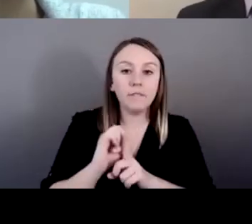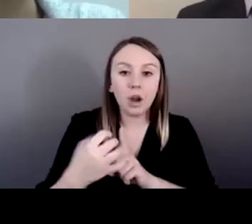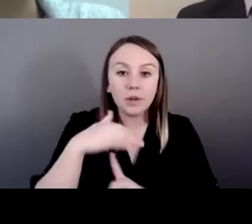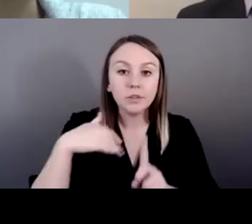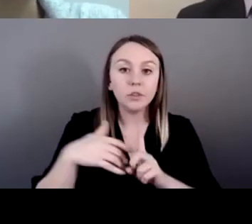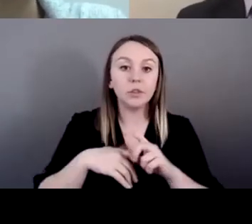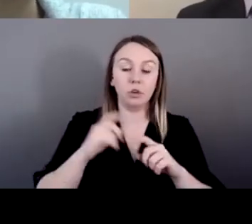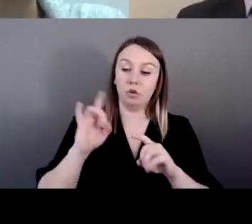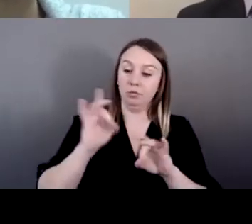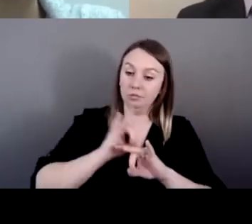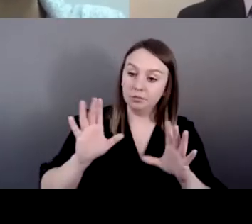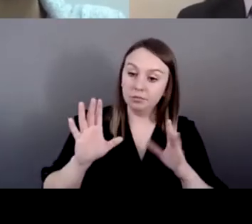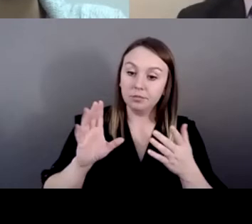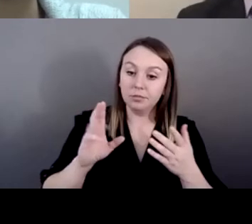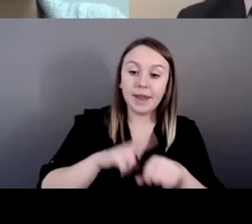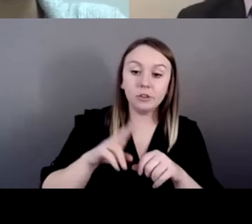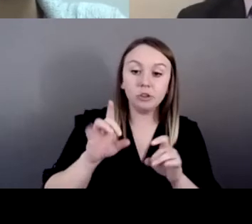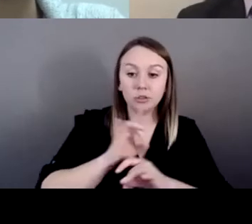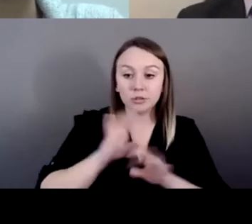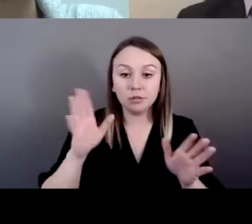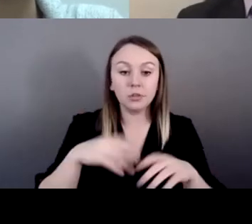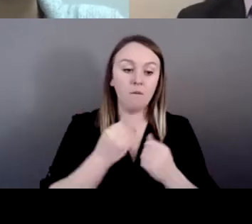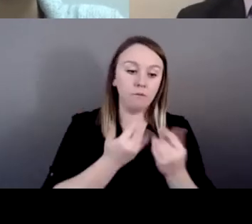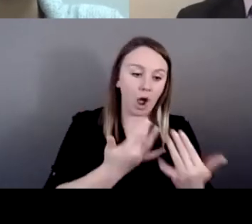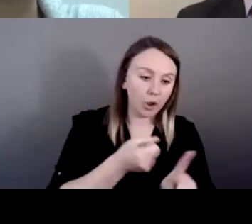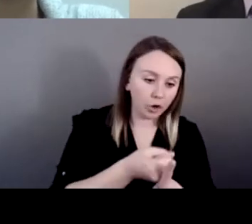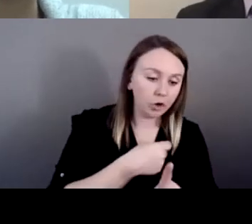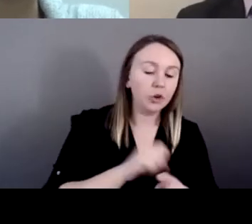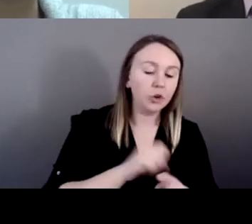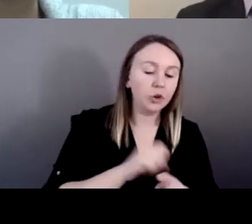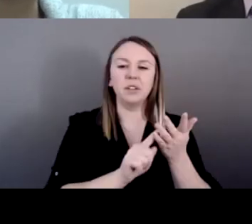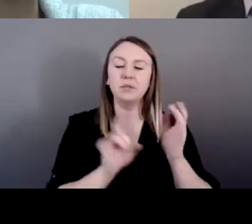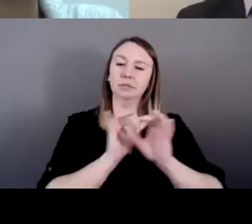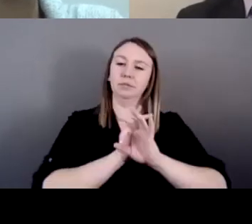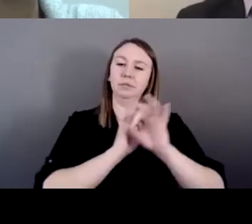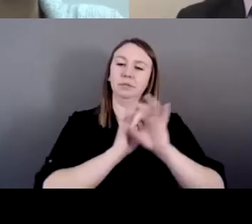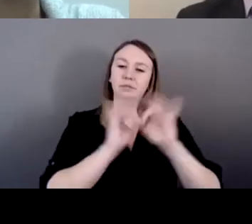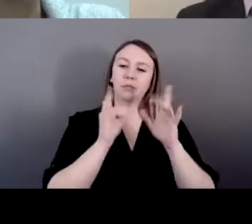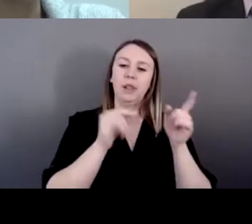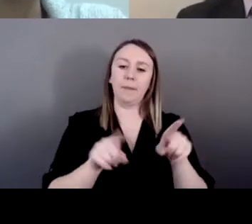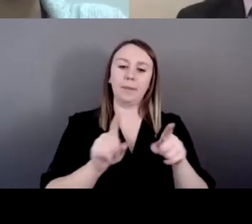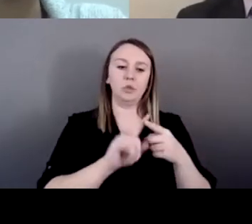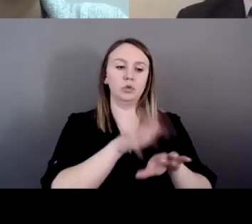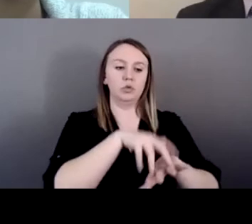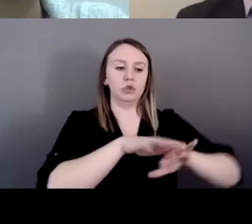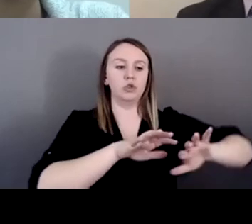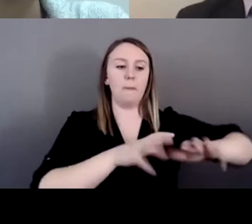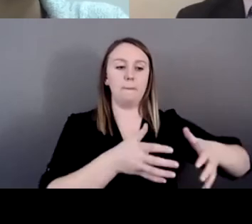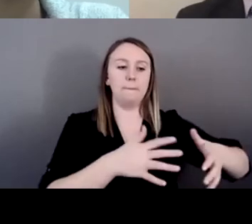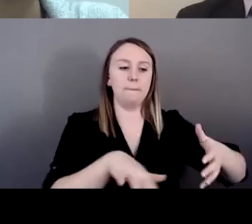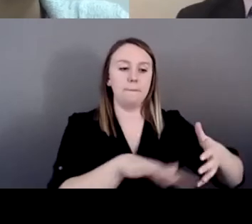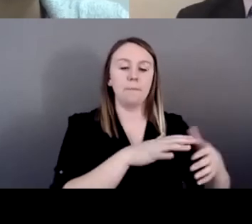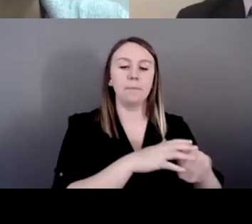natural disasters or fires or these catastrophic things that happen to our tribal communities. But one of the